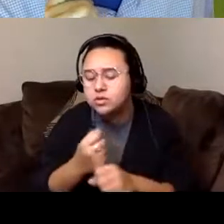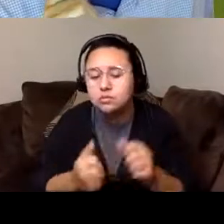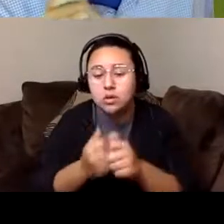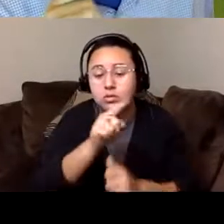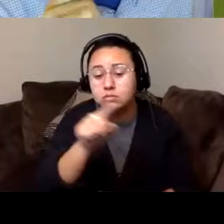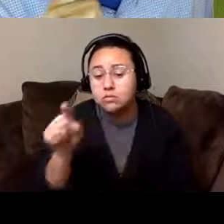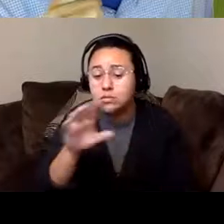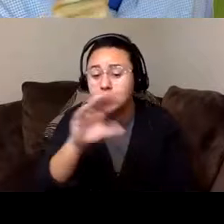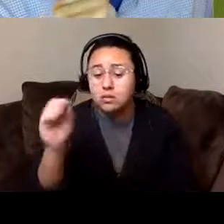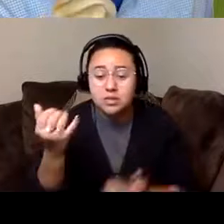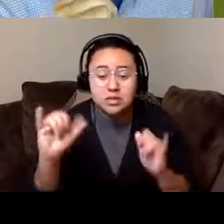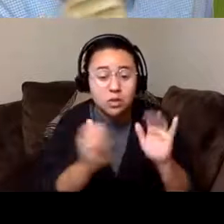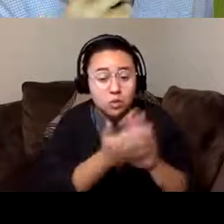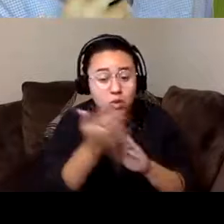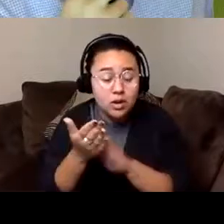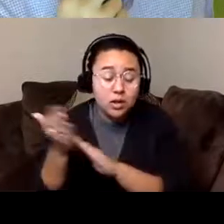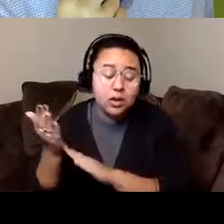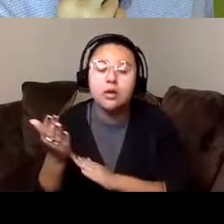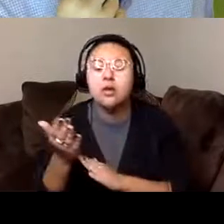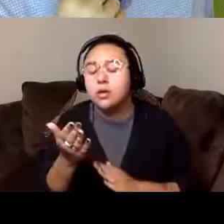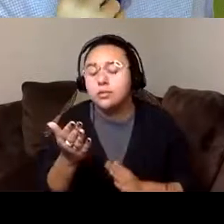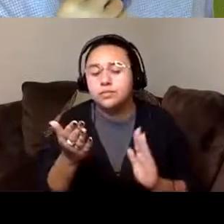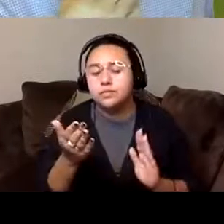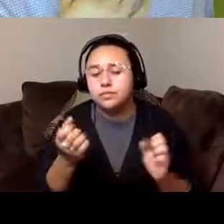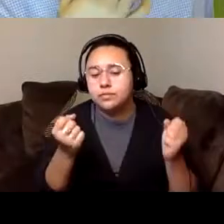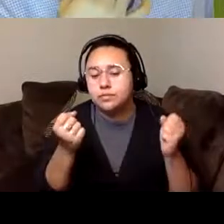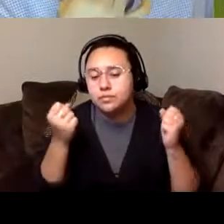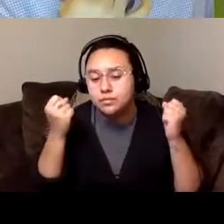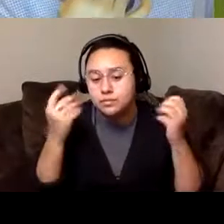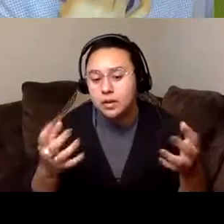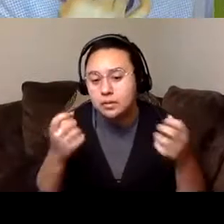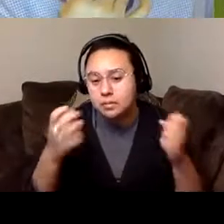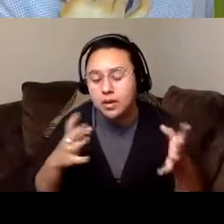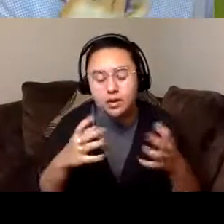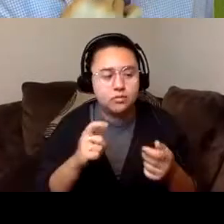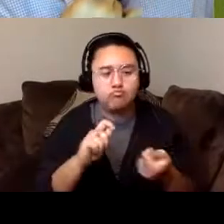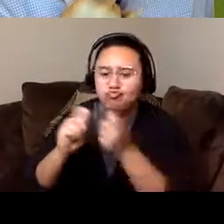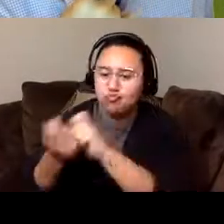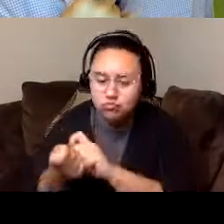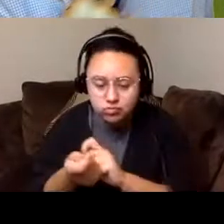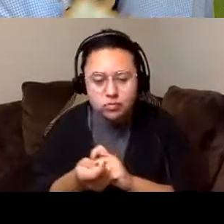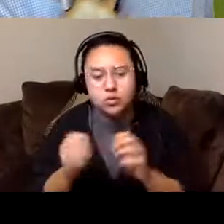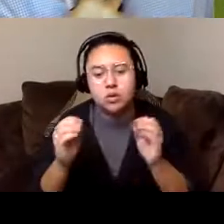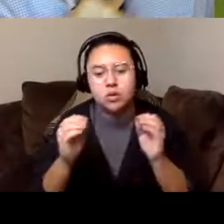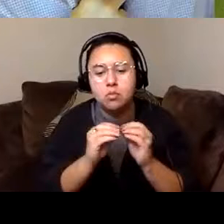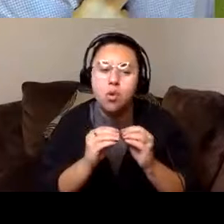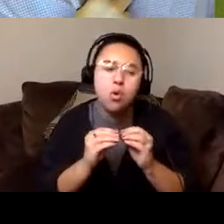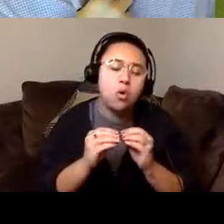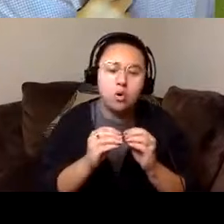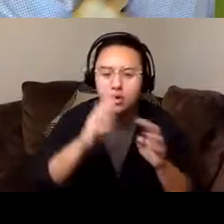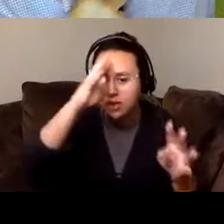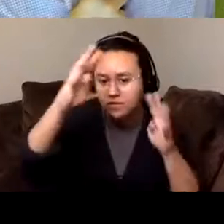are around still, is that there's a lot more evolution, a lot more innovation to take place in